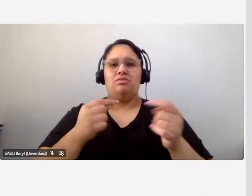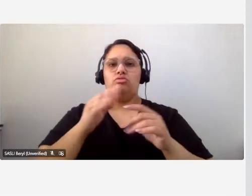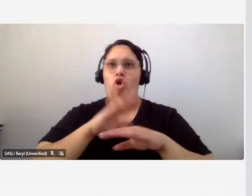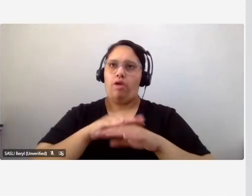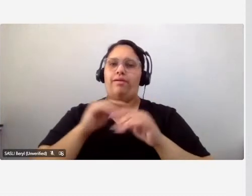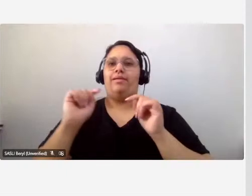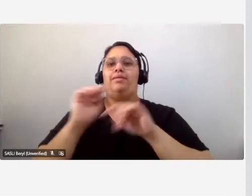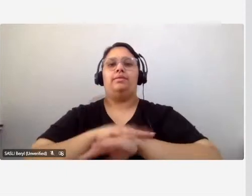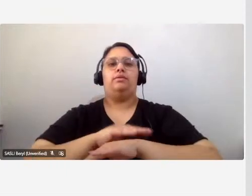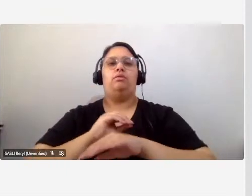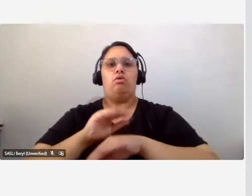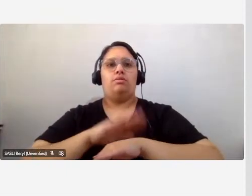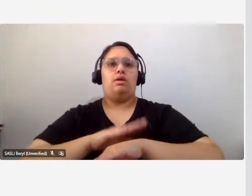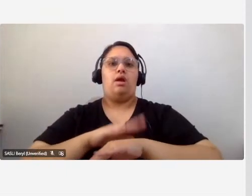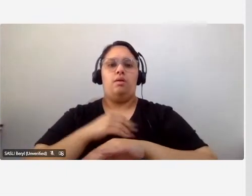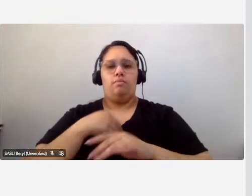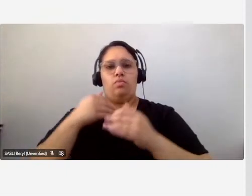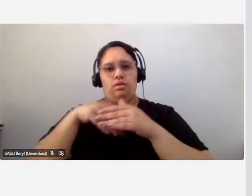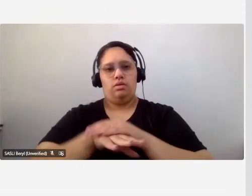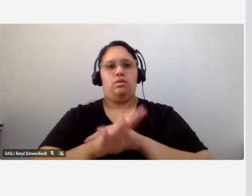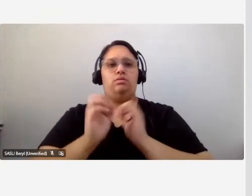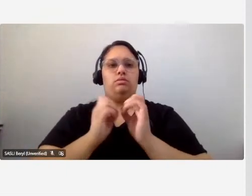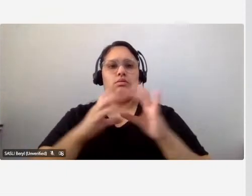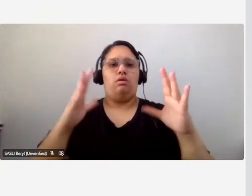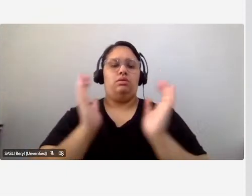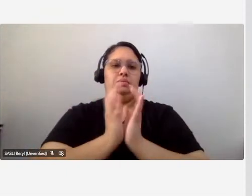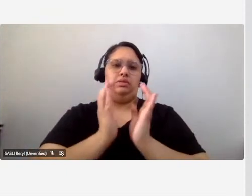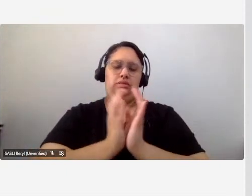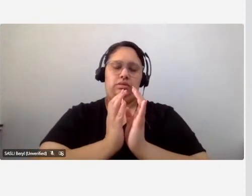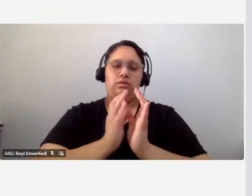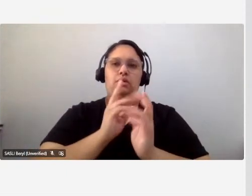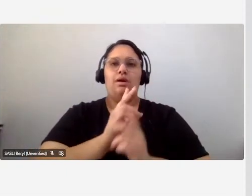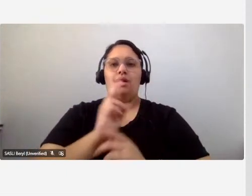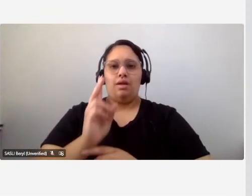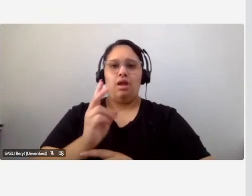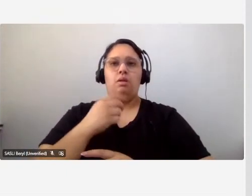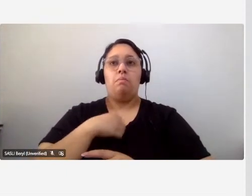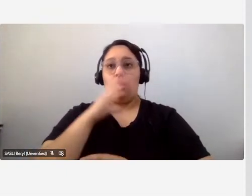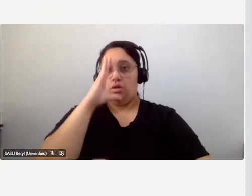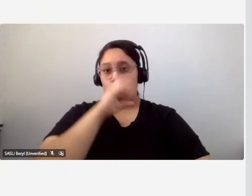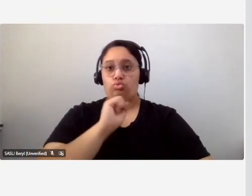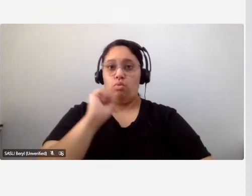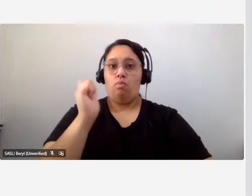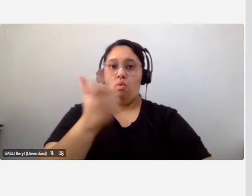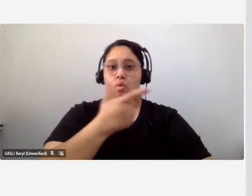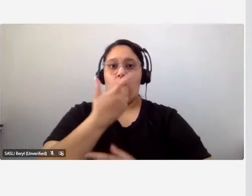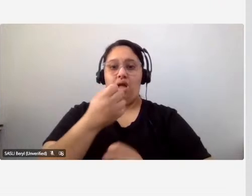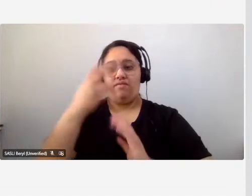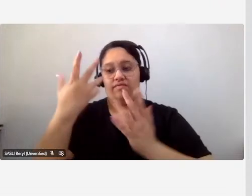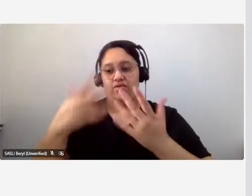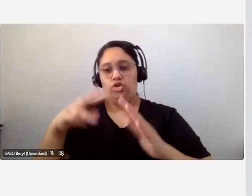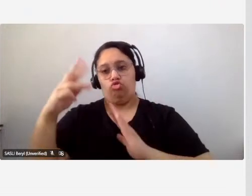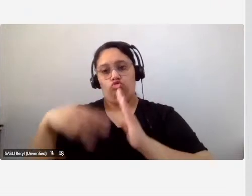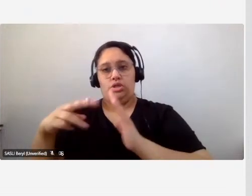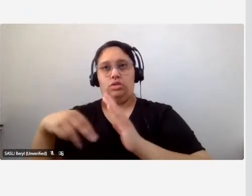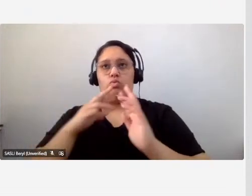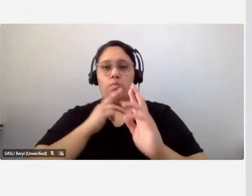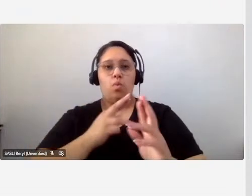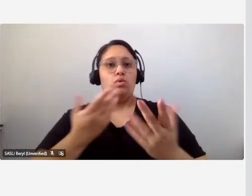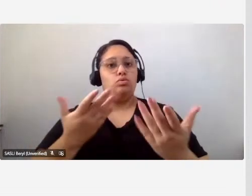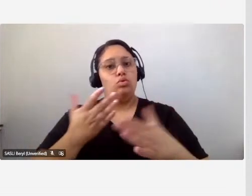time. Let's get into the meeting as well. Again, I've assumed everyone have read the report. So